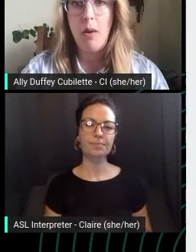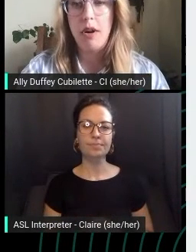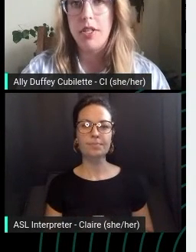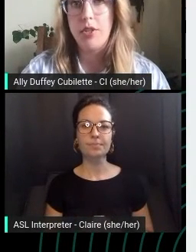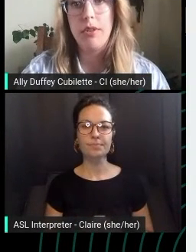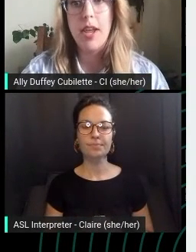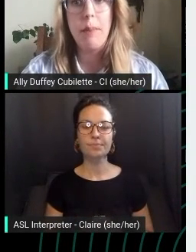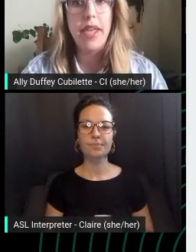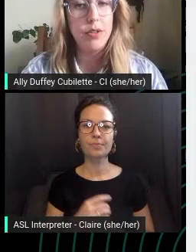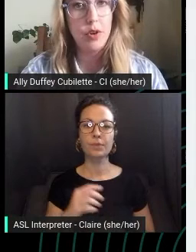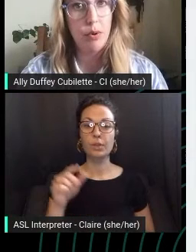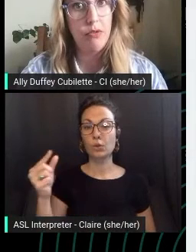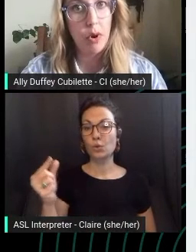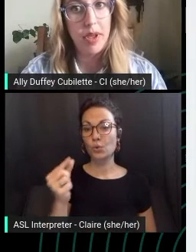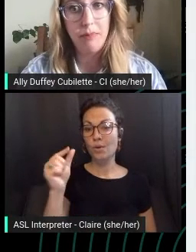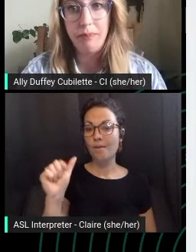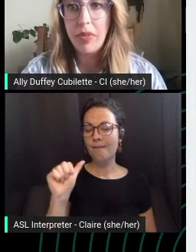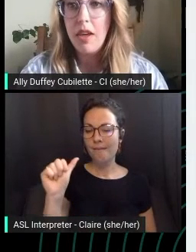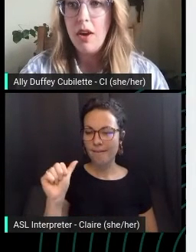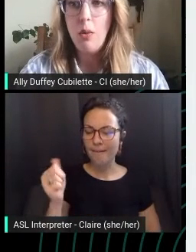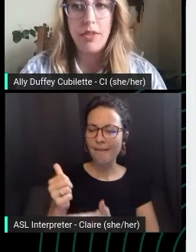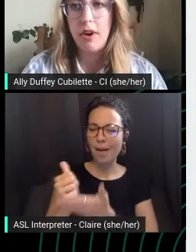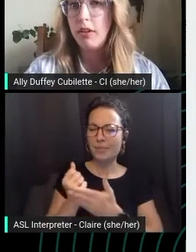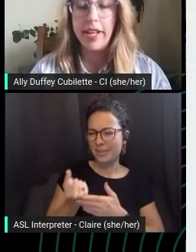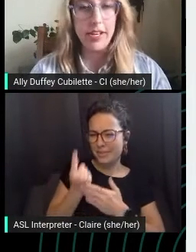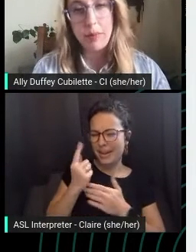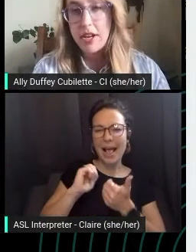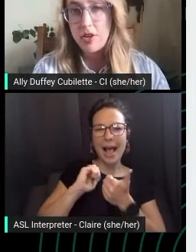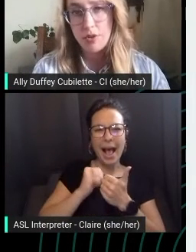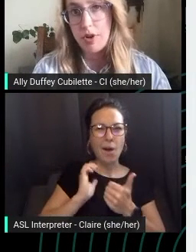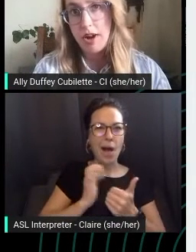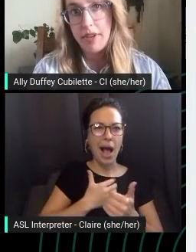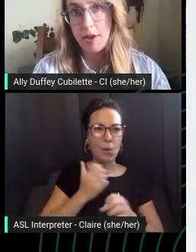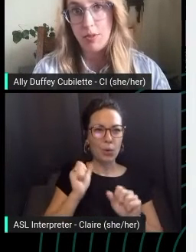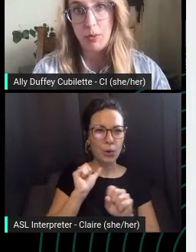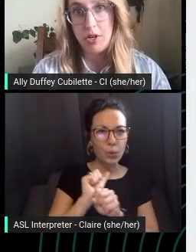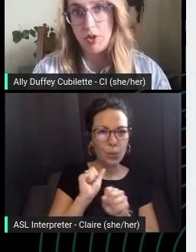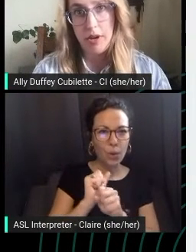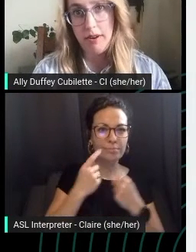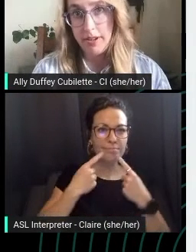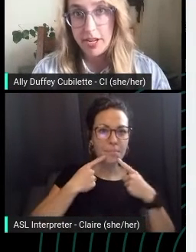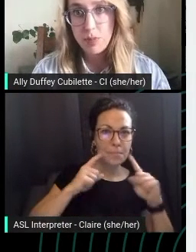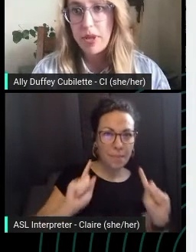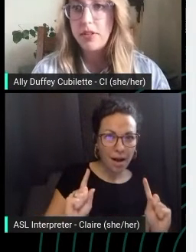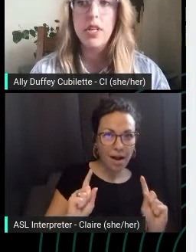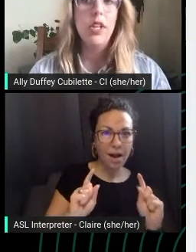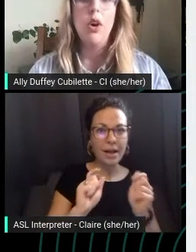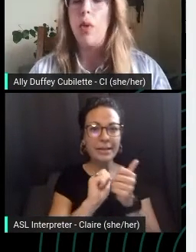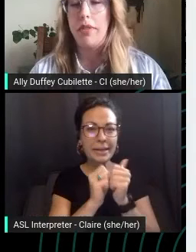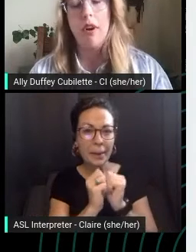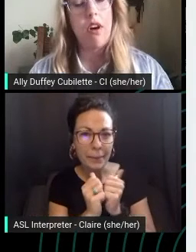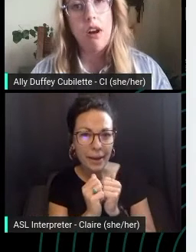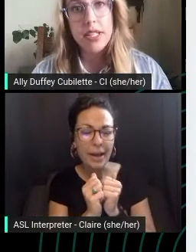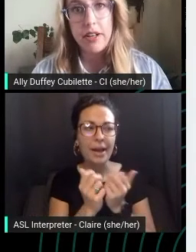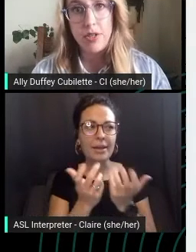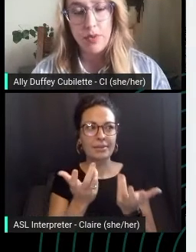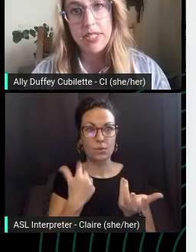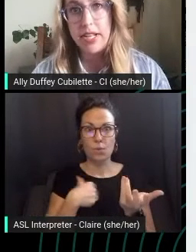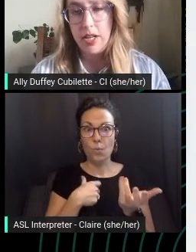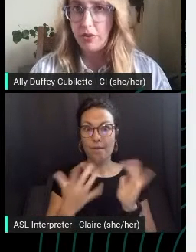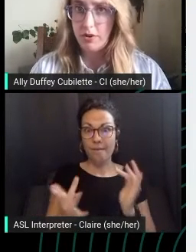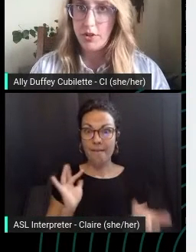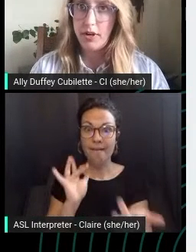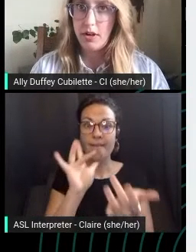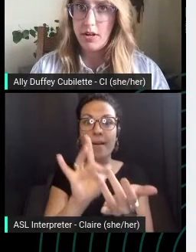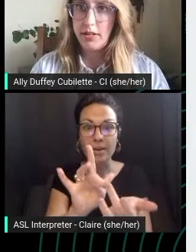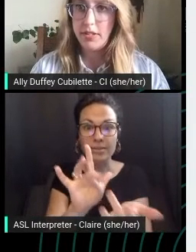of how our digital campaigns are performing, whether our landing pages are driving exploration and engagement, whether our content is